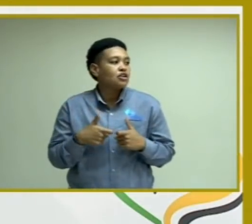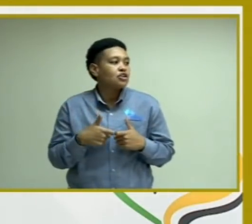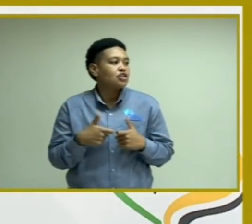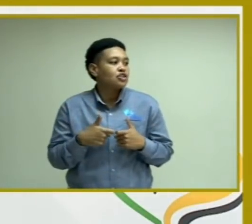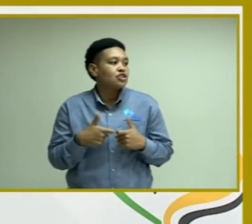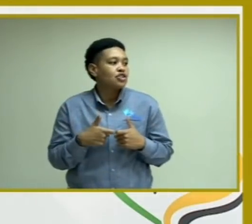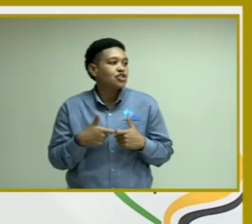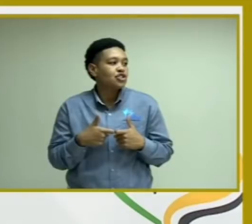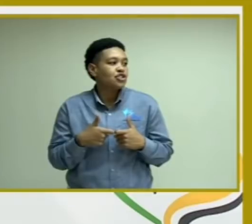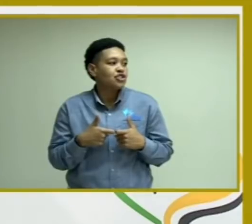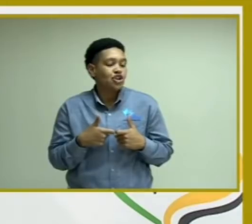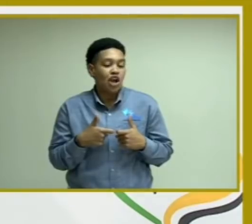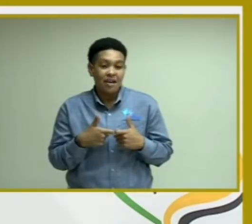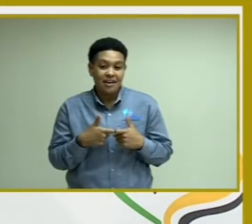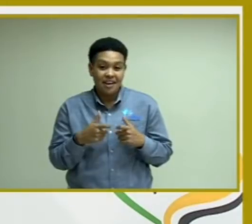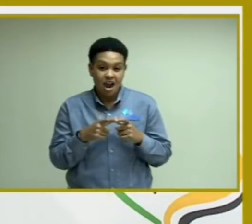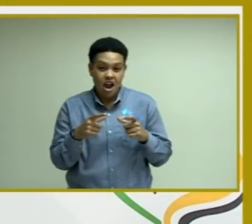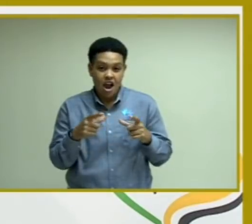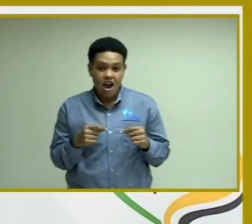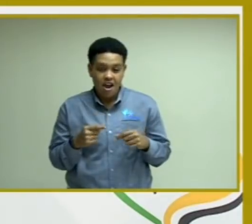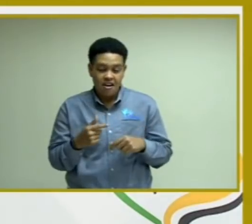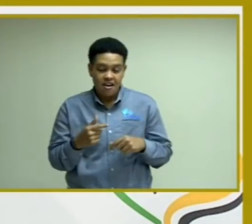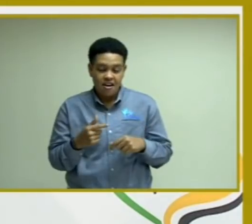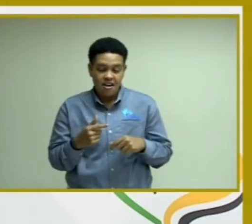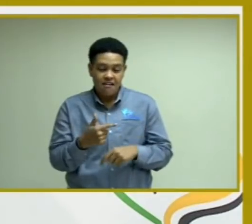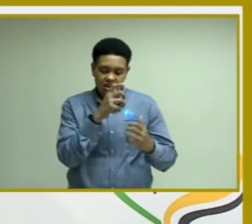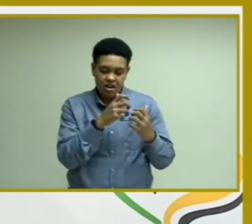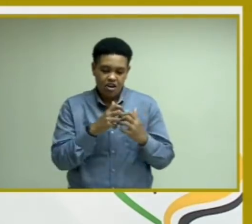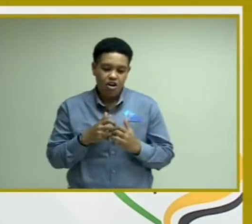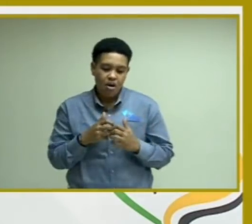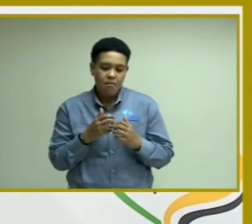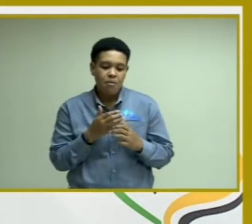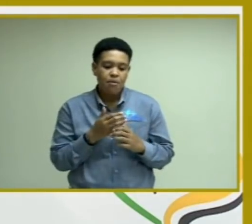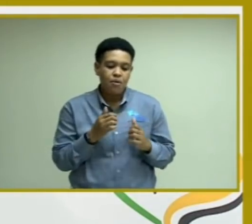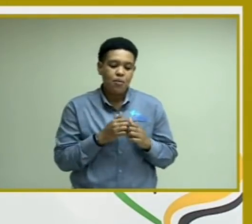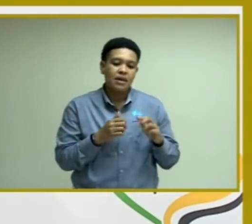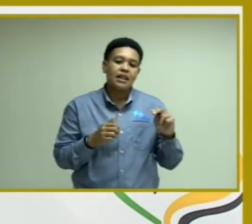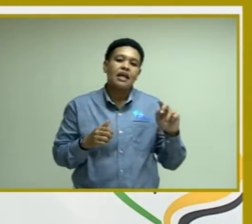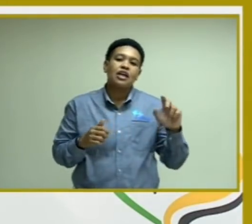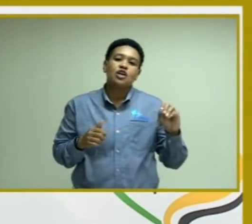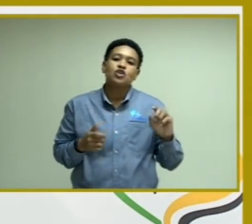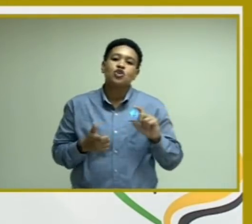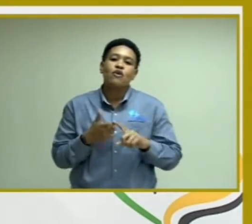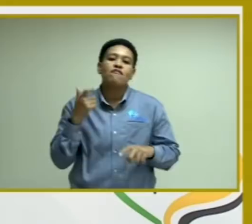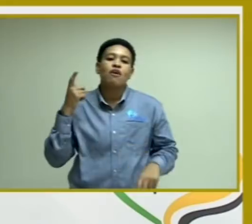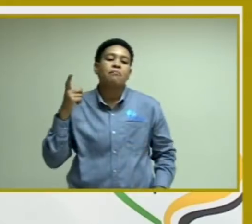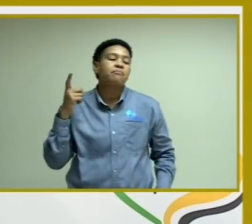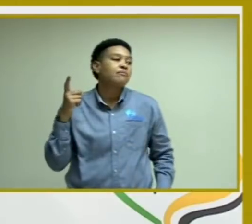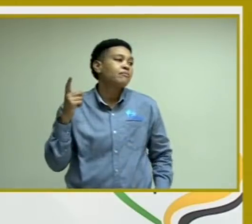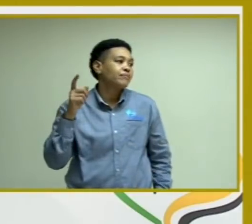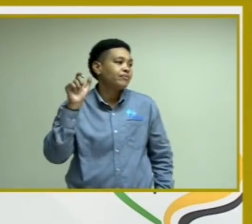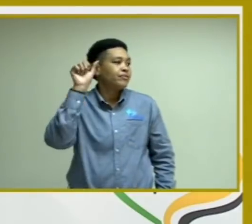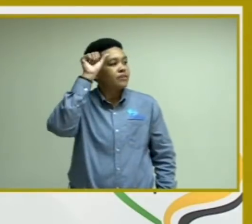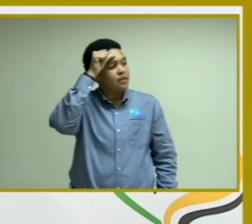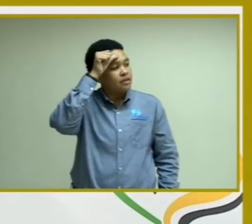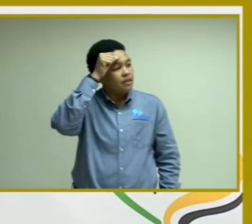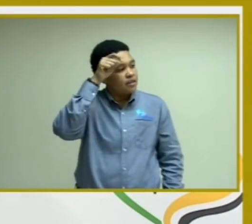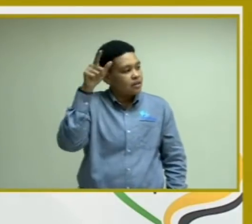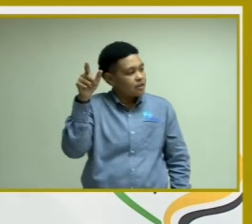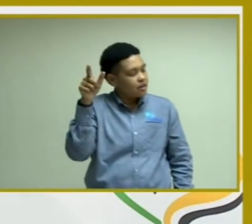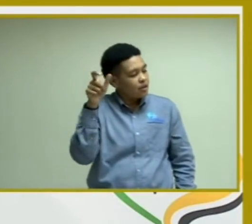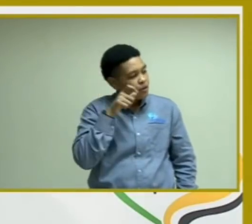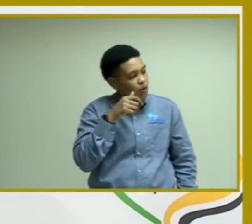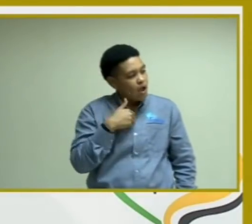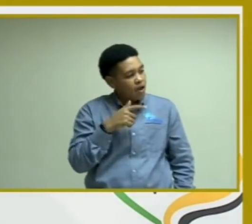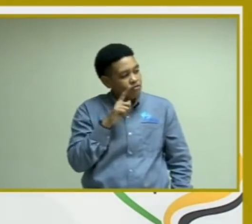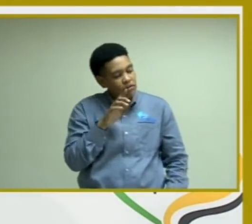vaccination card. The collaboration is with an NGO out of India that